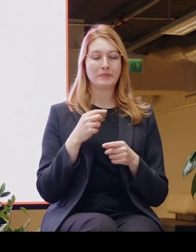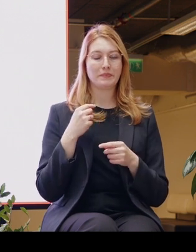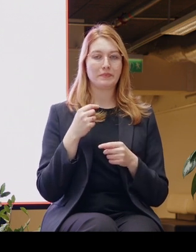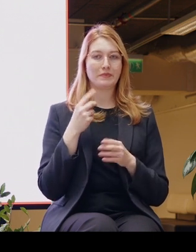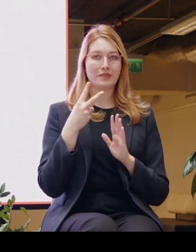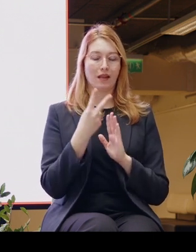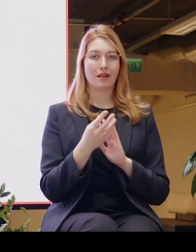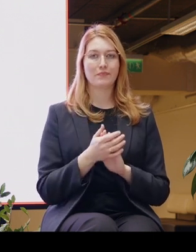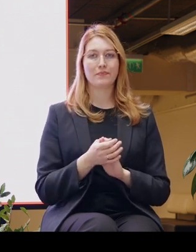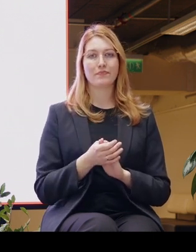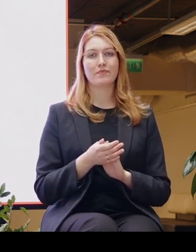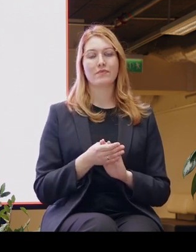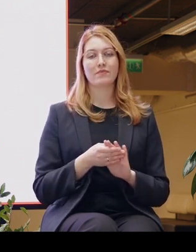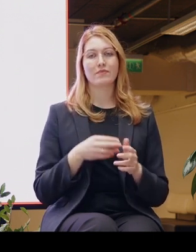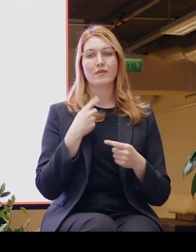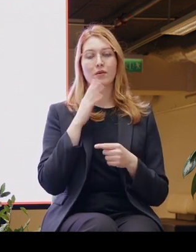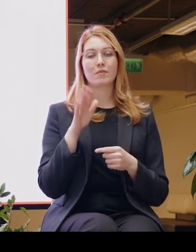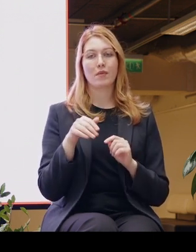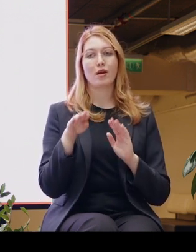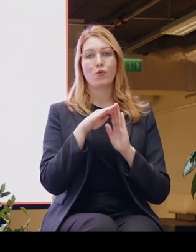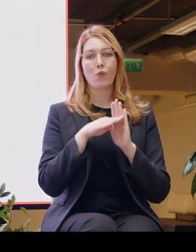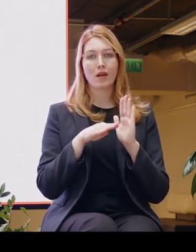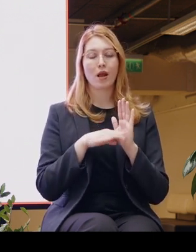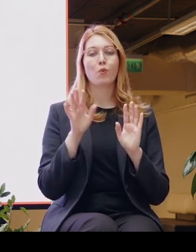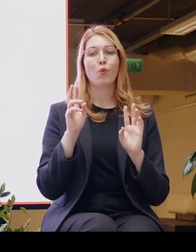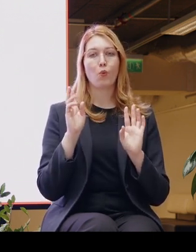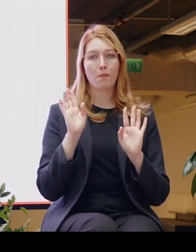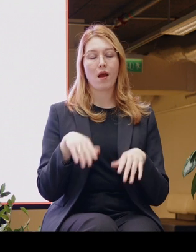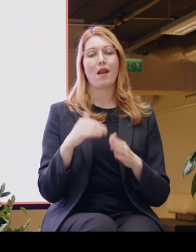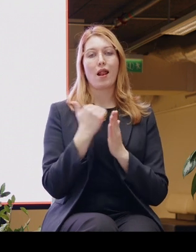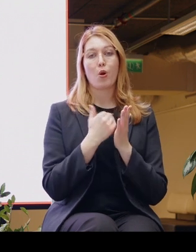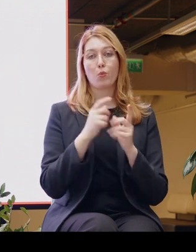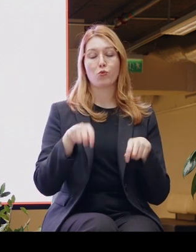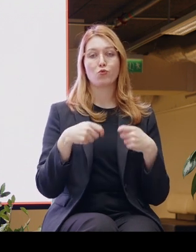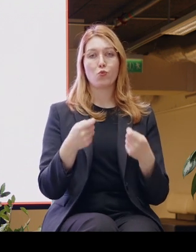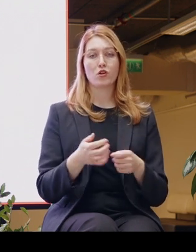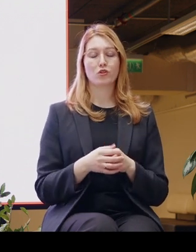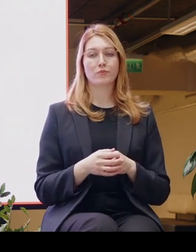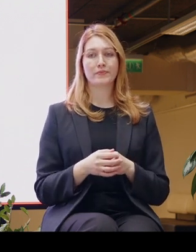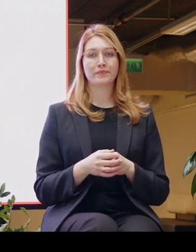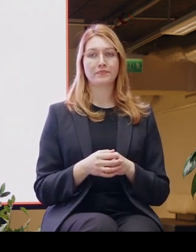I'm talking a little bit about regulations and liability to just